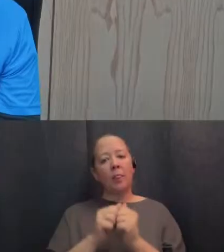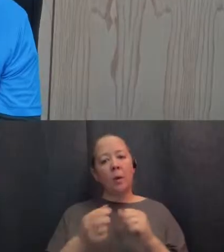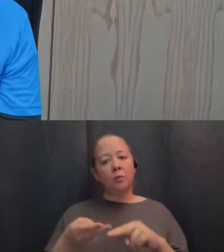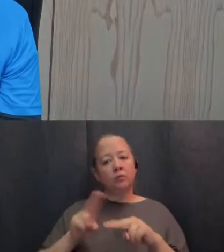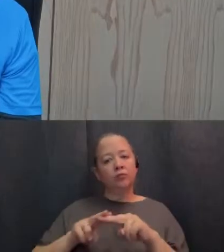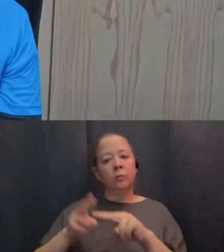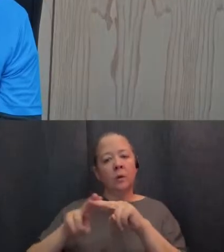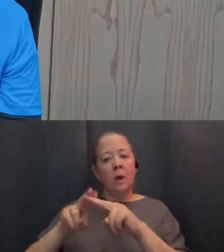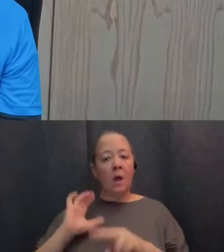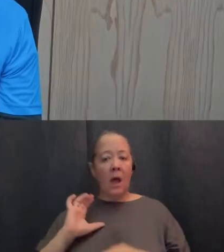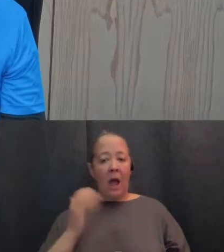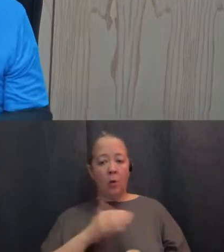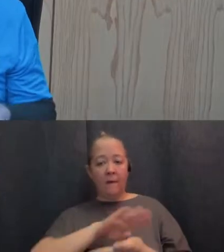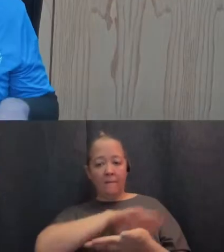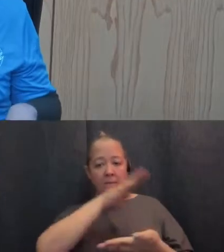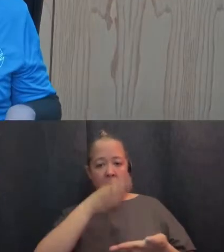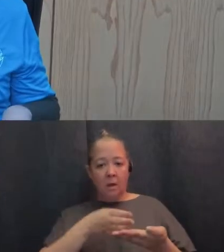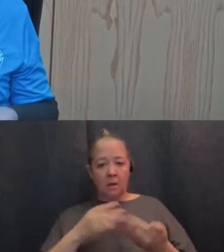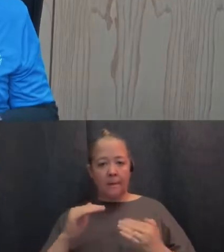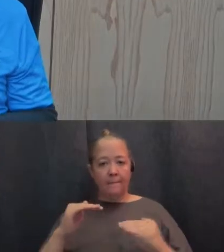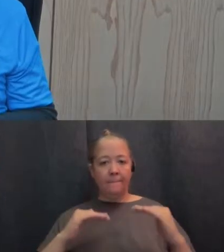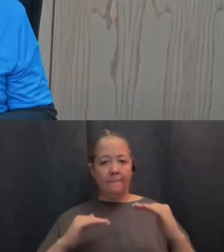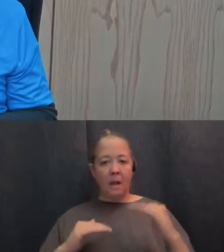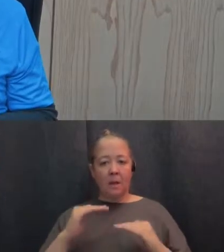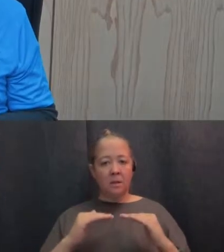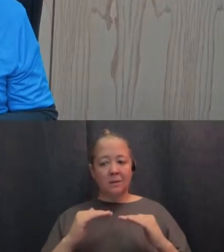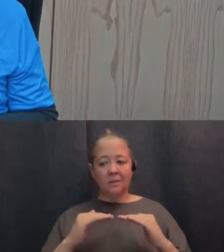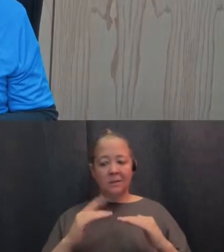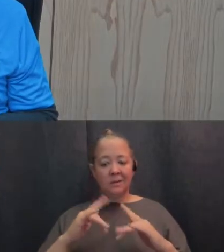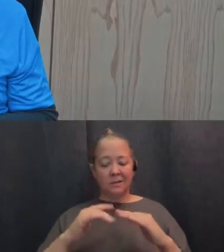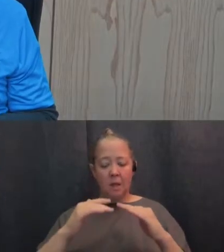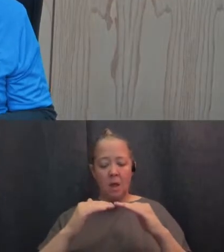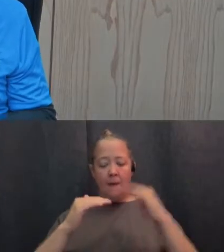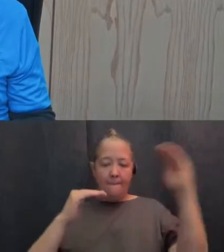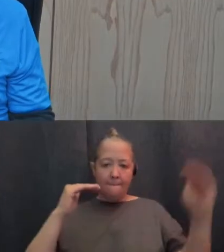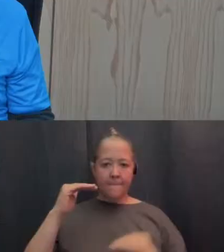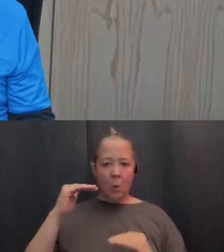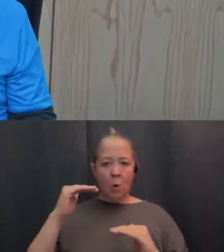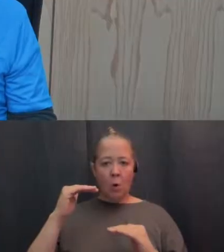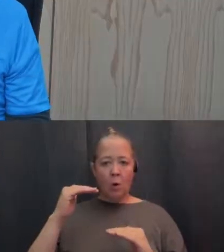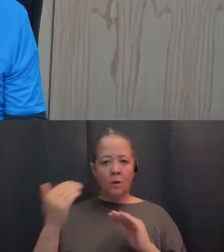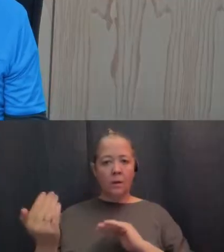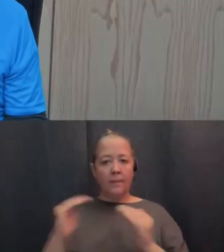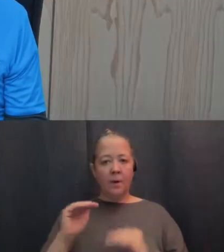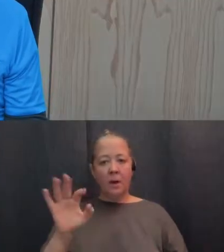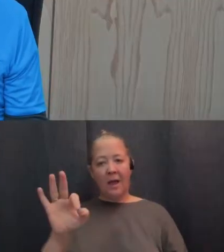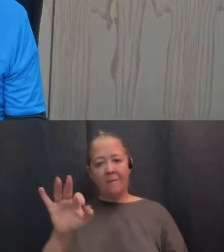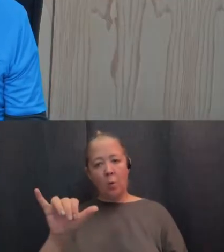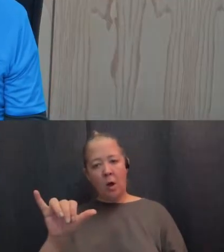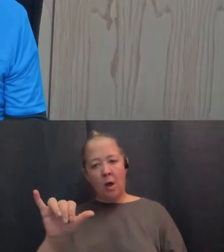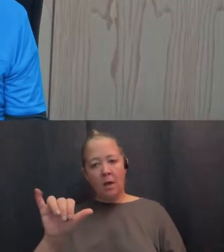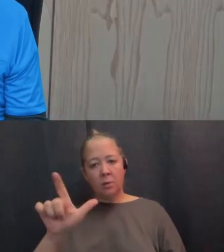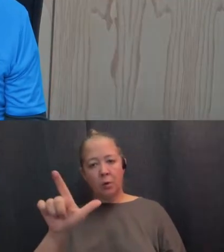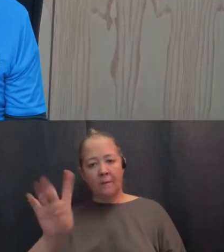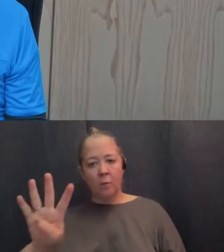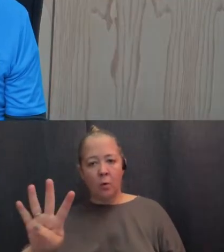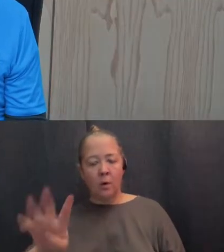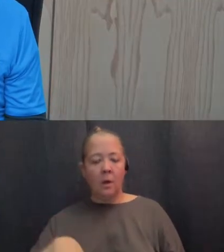fund balance is way down from FY24. At the end of 23, it was 5.5